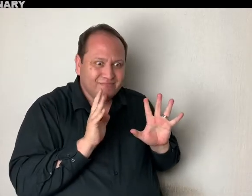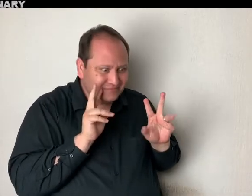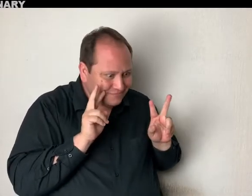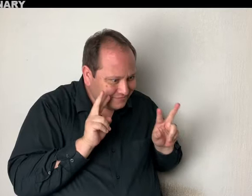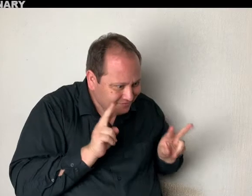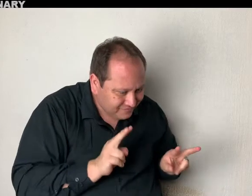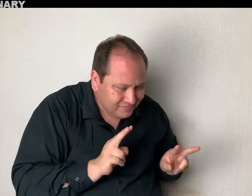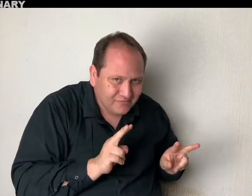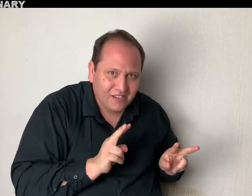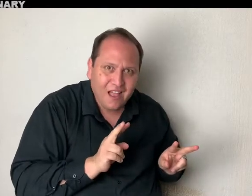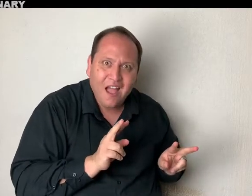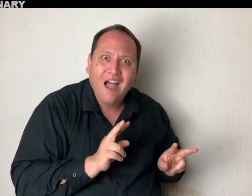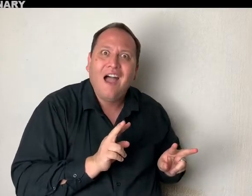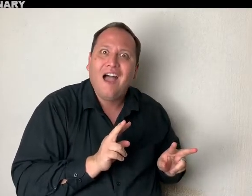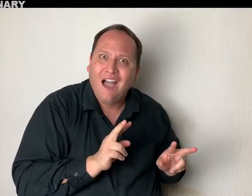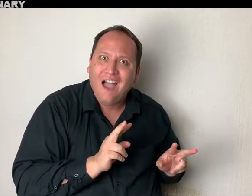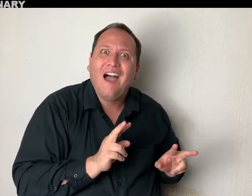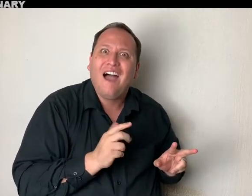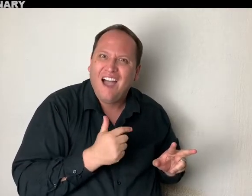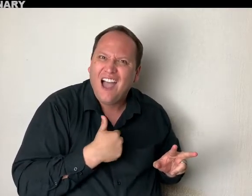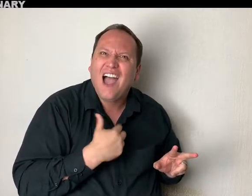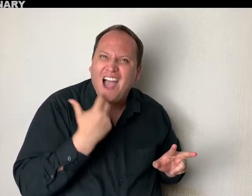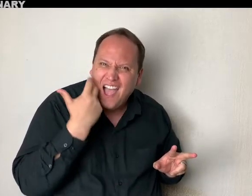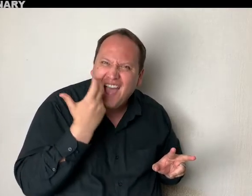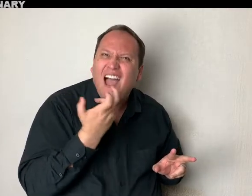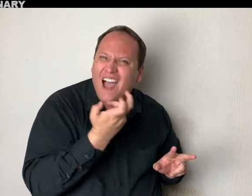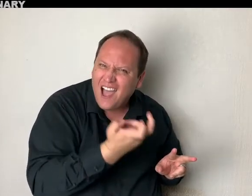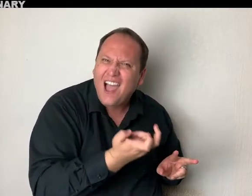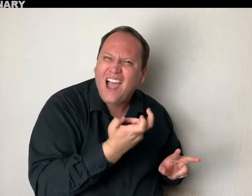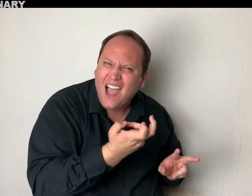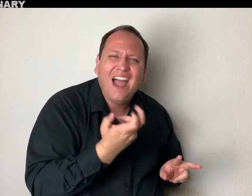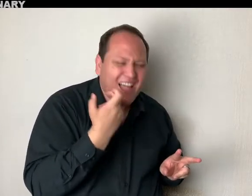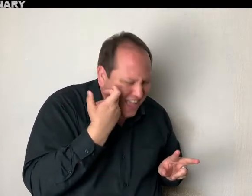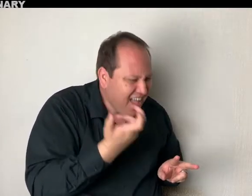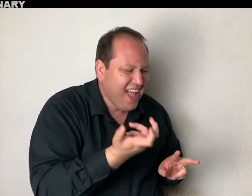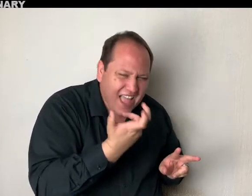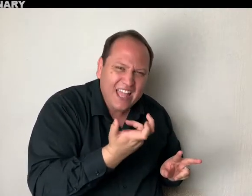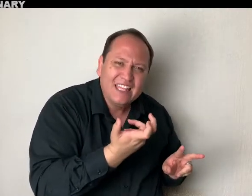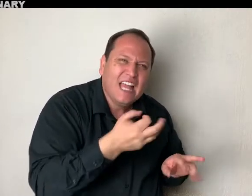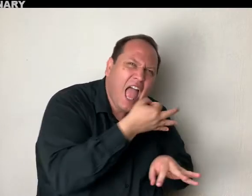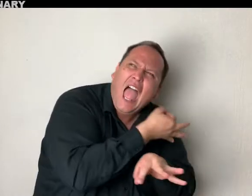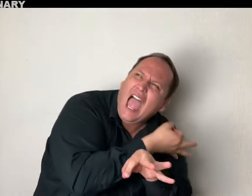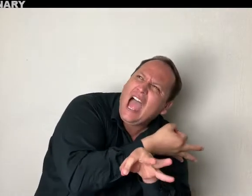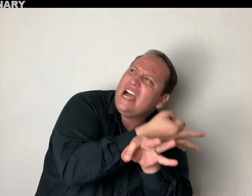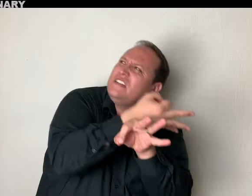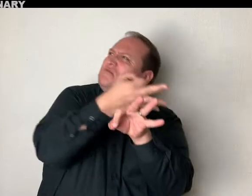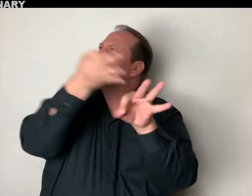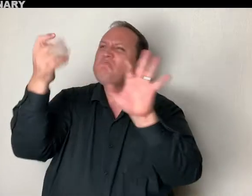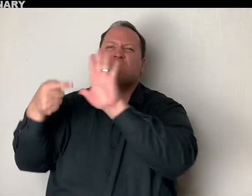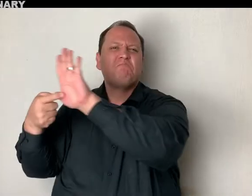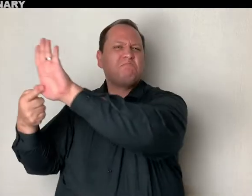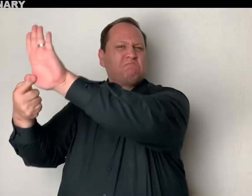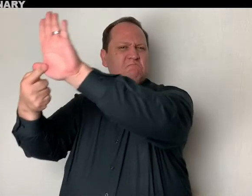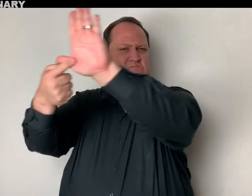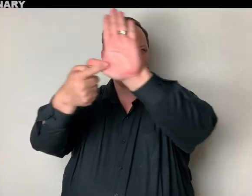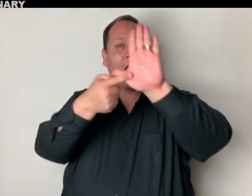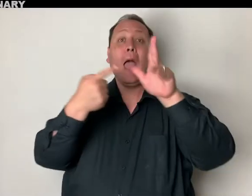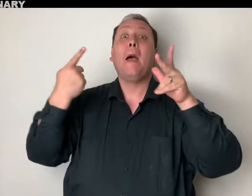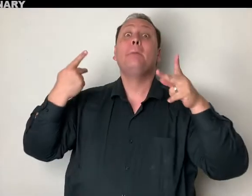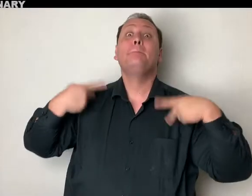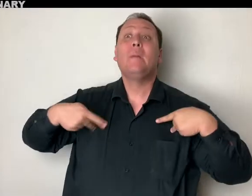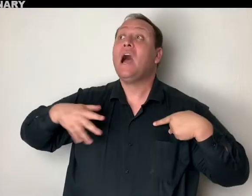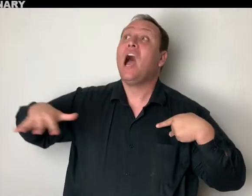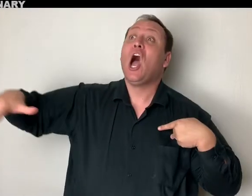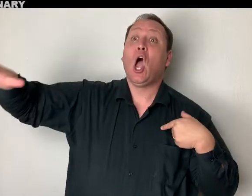I want that. We need to send this message to our citizens of both countries,